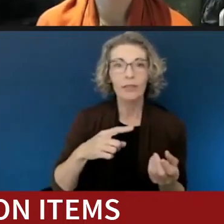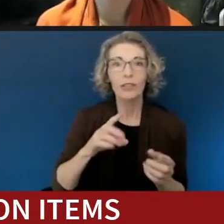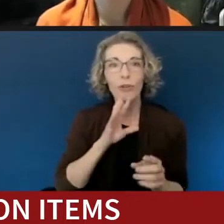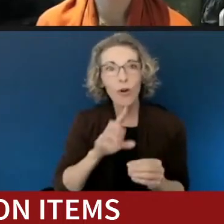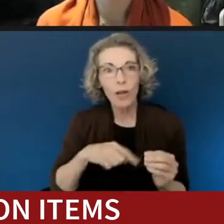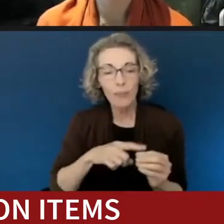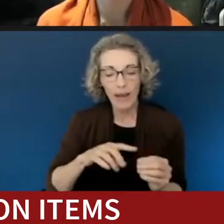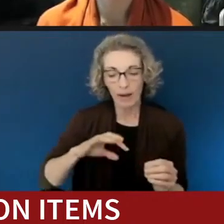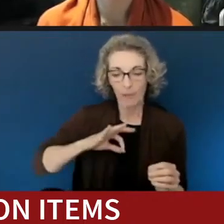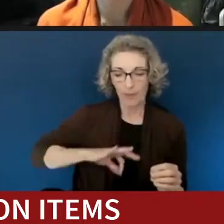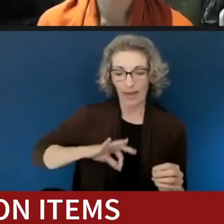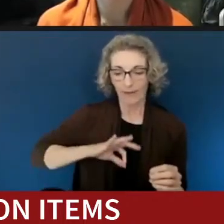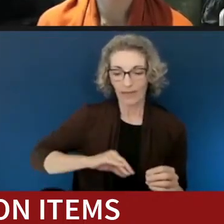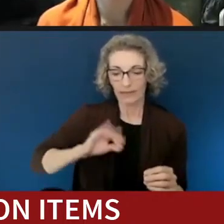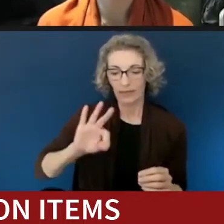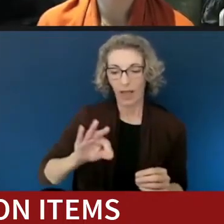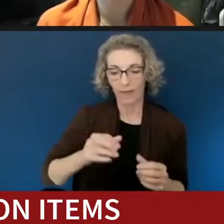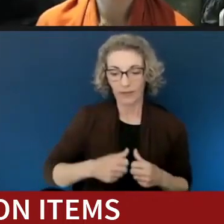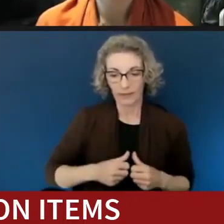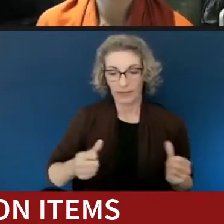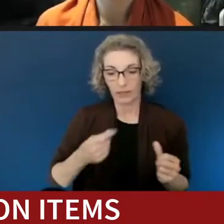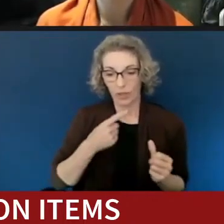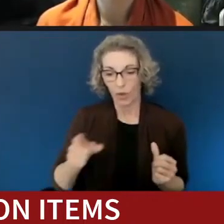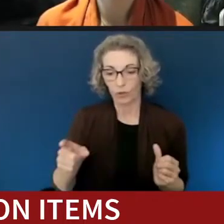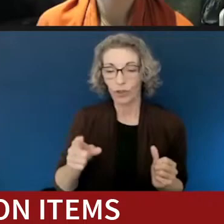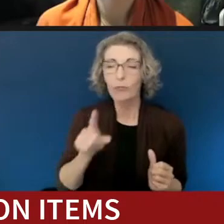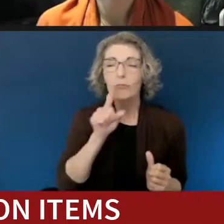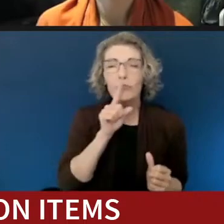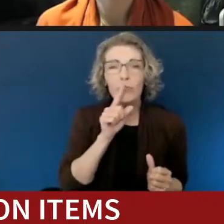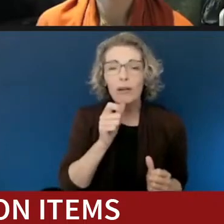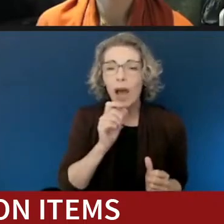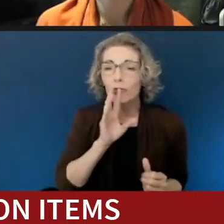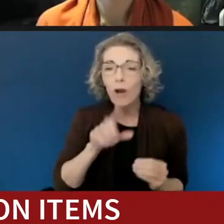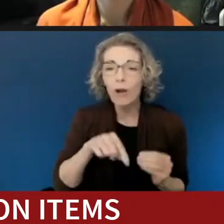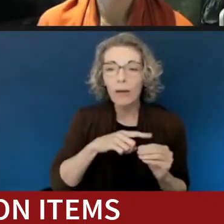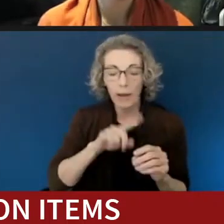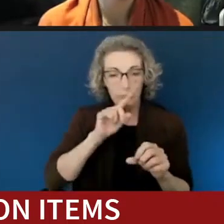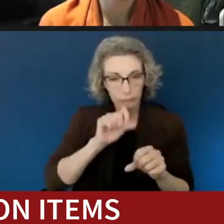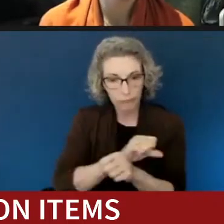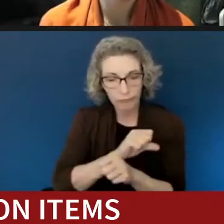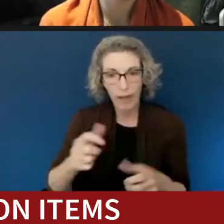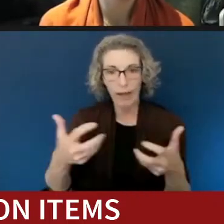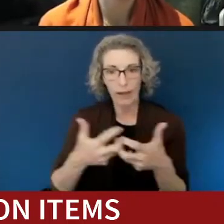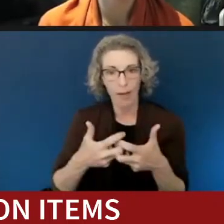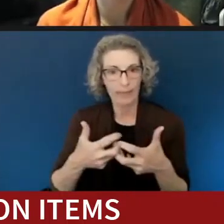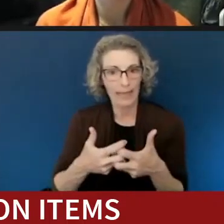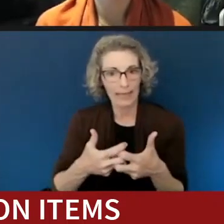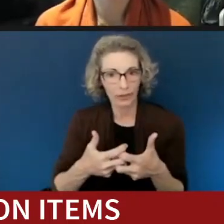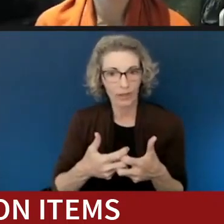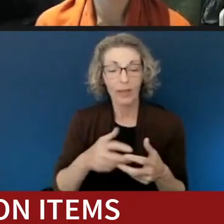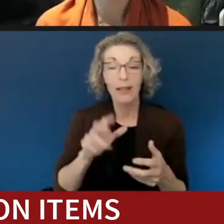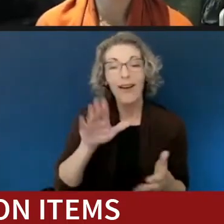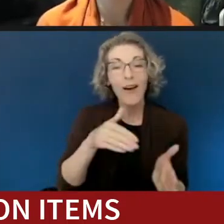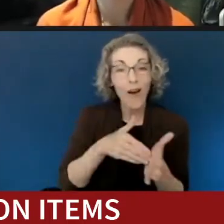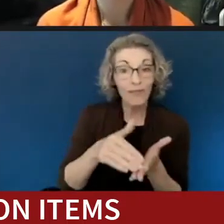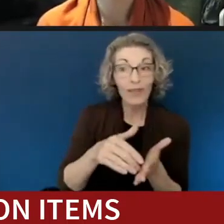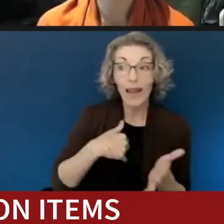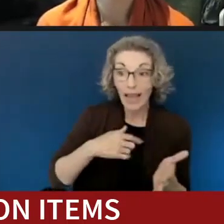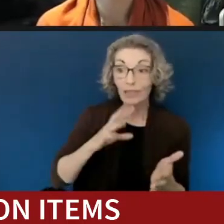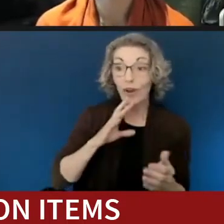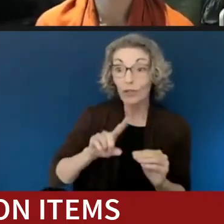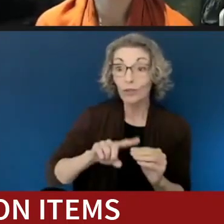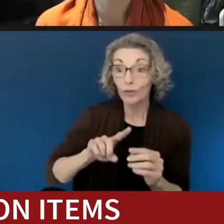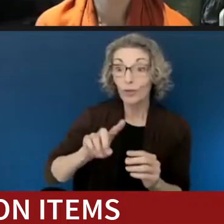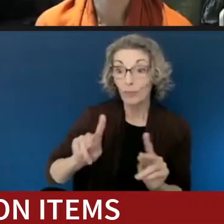tangible accommodation or something like that. You know, I think a lot of times when I'm having conversations with folks about disclosure, we're really focused